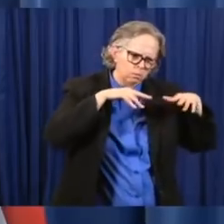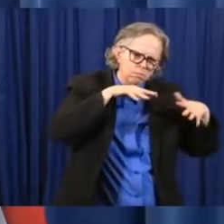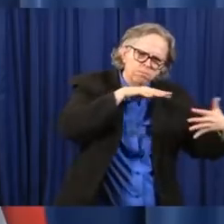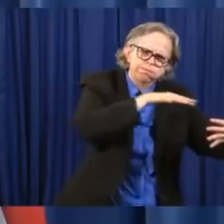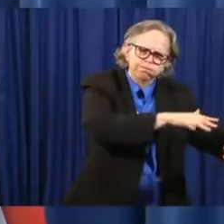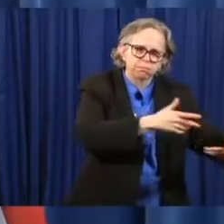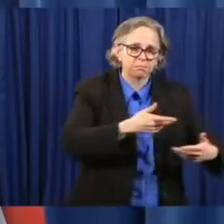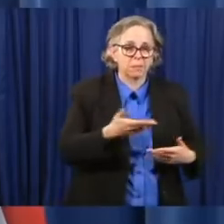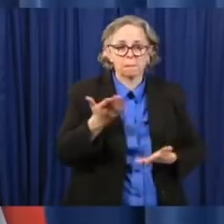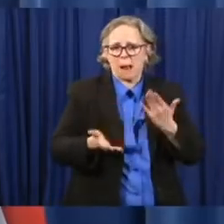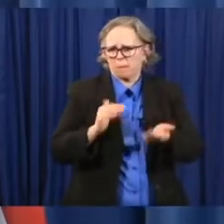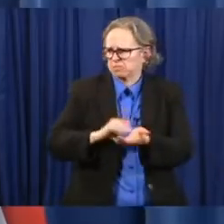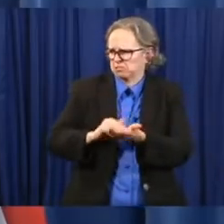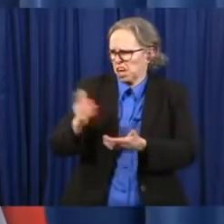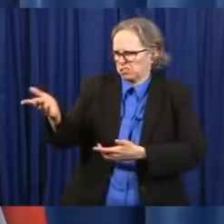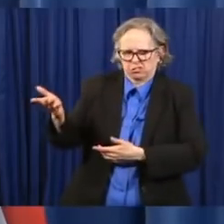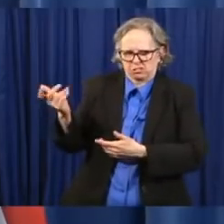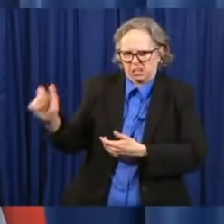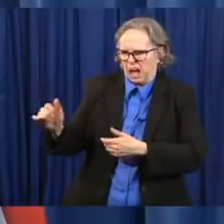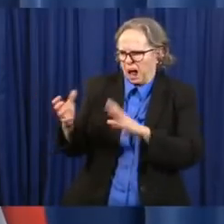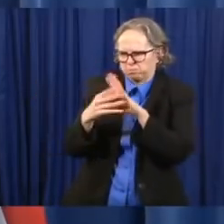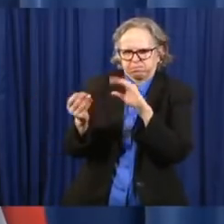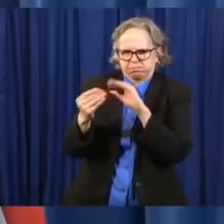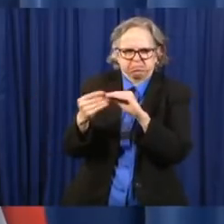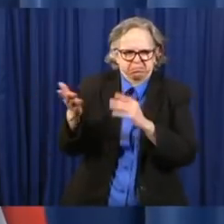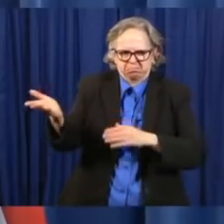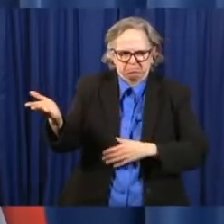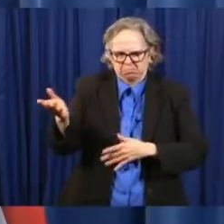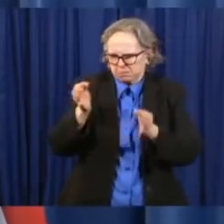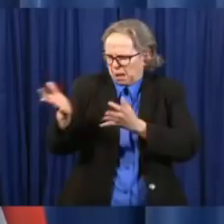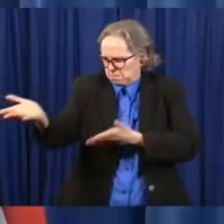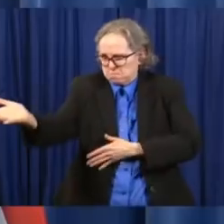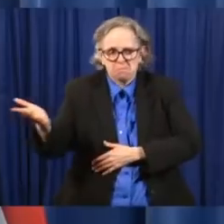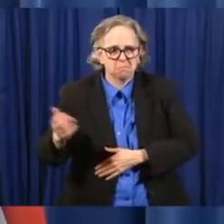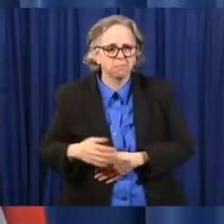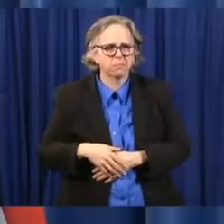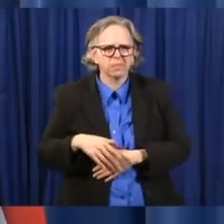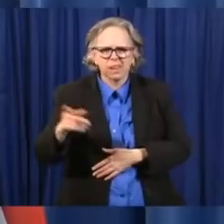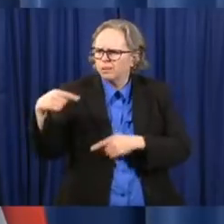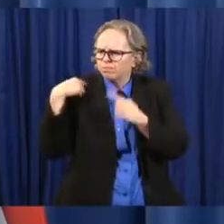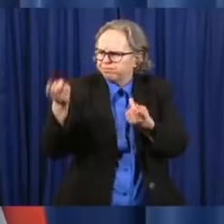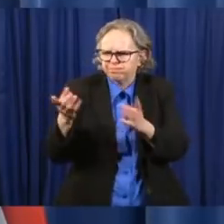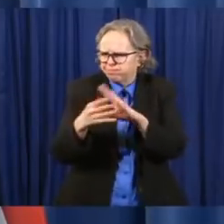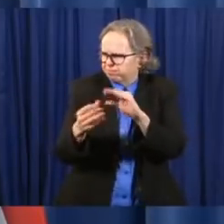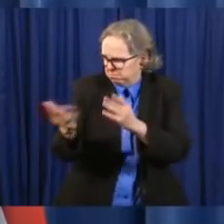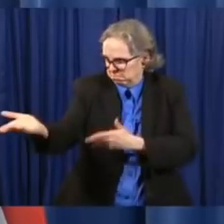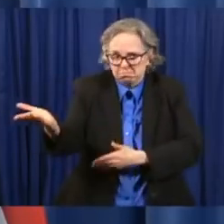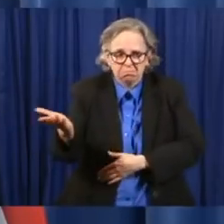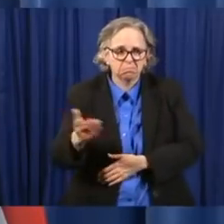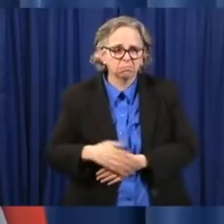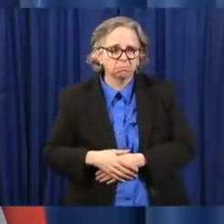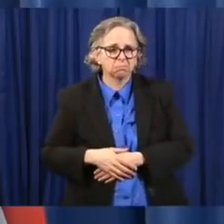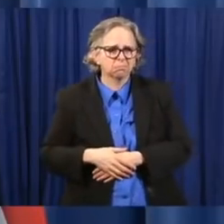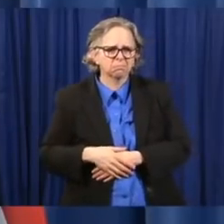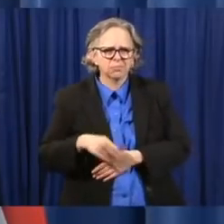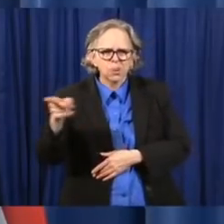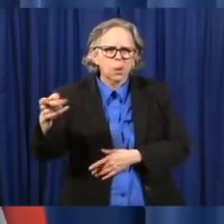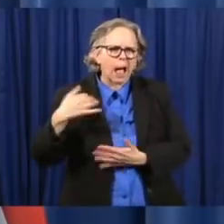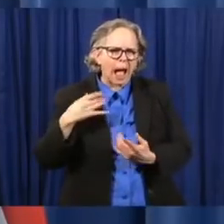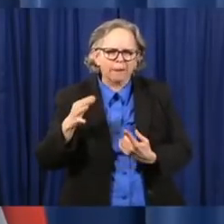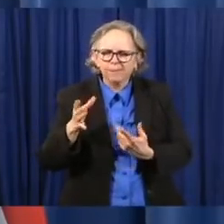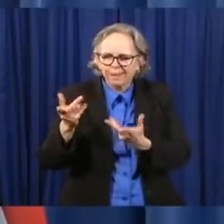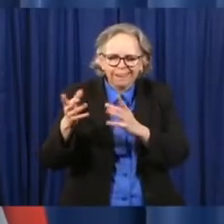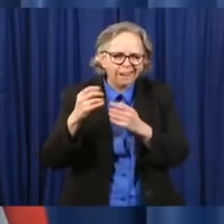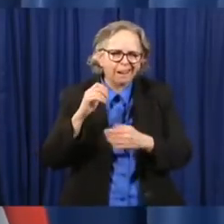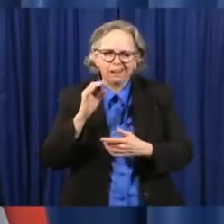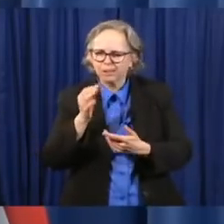Acton, if you can kind of outline what has been going on in kind of the special relationship that we're putting